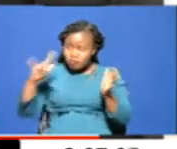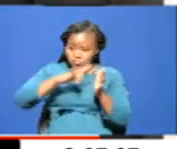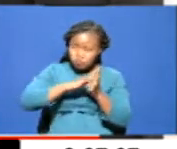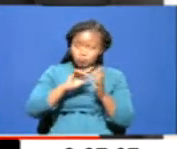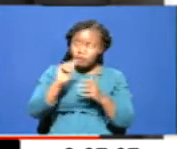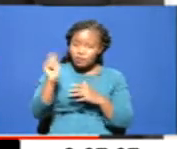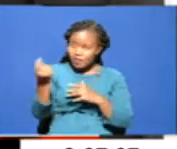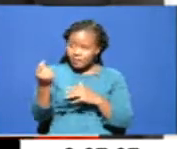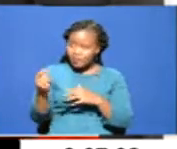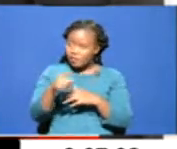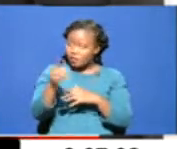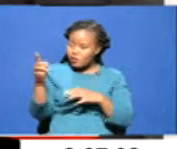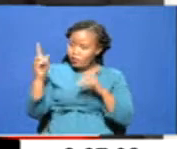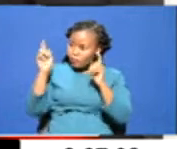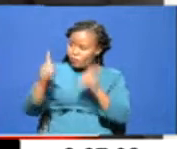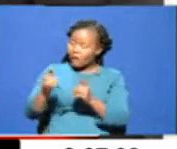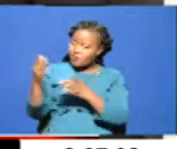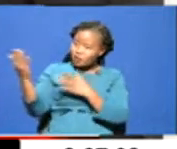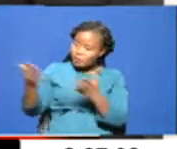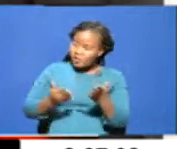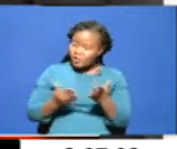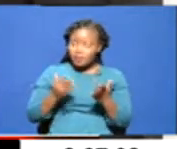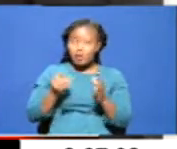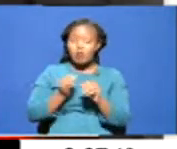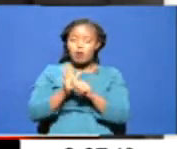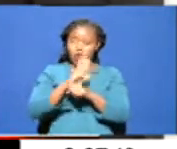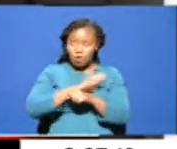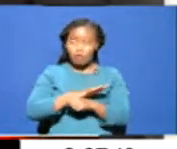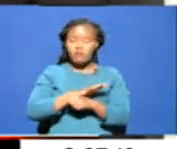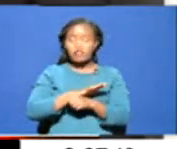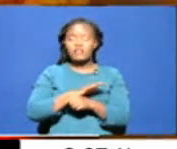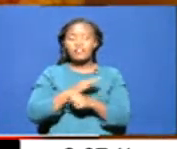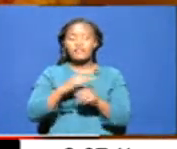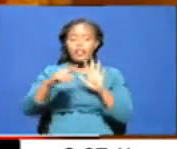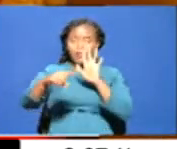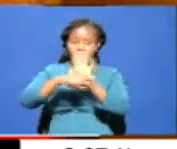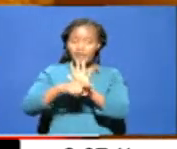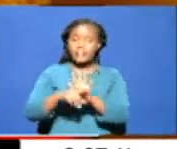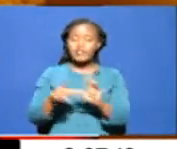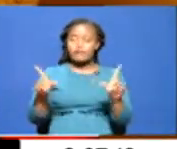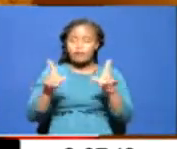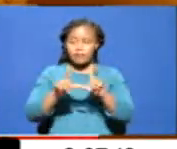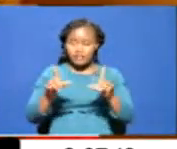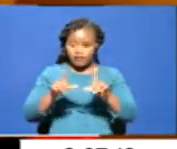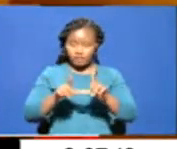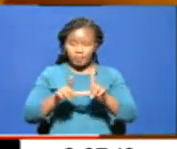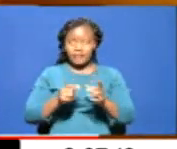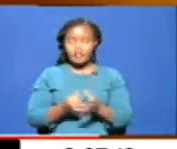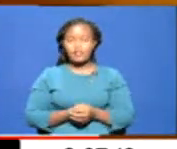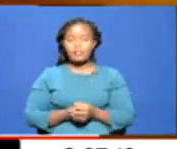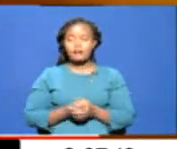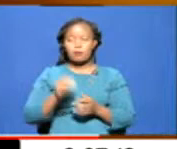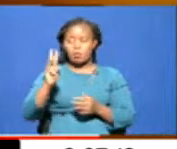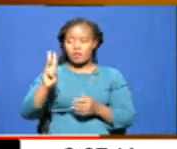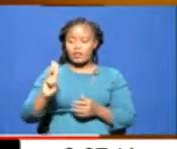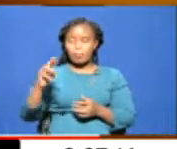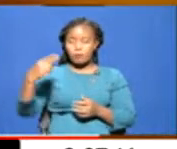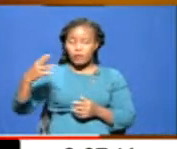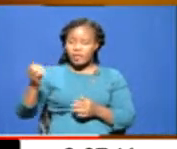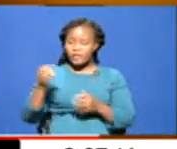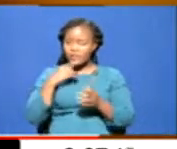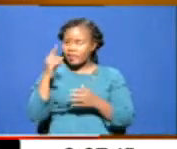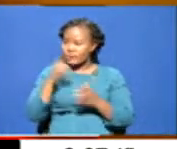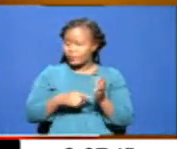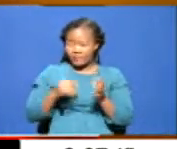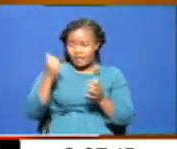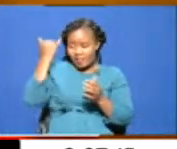to present a COVID-19 negative certificate. The World Health Organization says it doesn't know yet